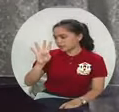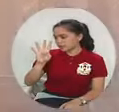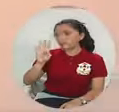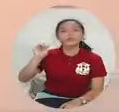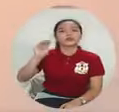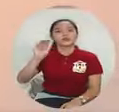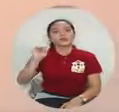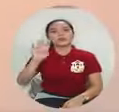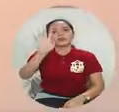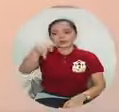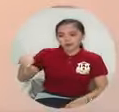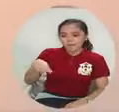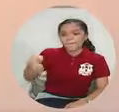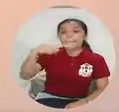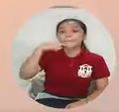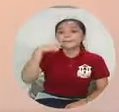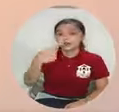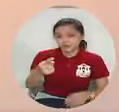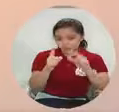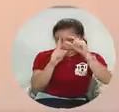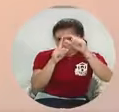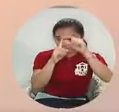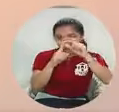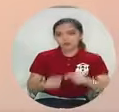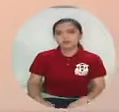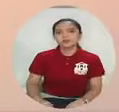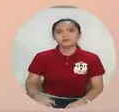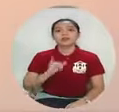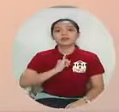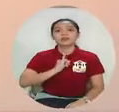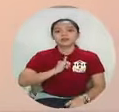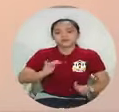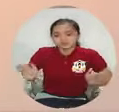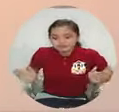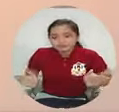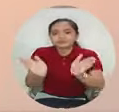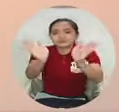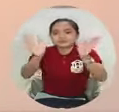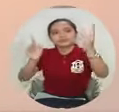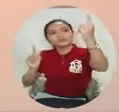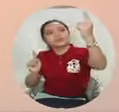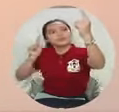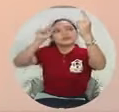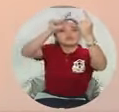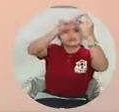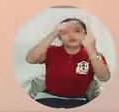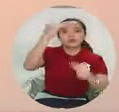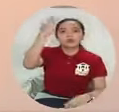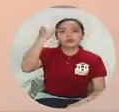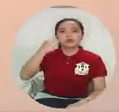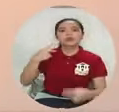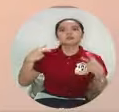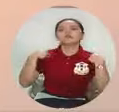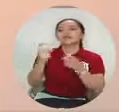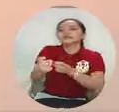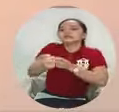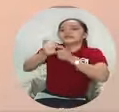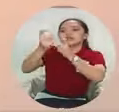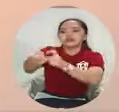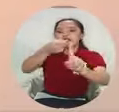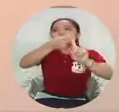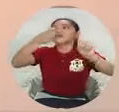Philippians chapter 3 and in verse number 14, Paul said this word, "I press toward the mark for the prize of the high